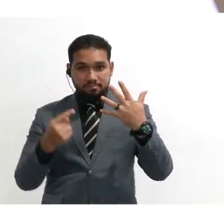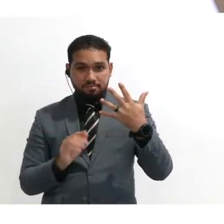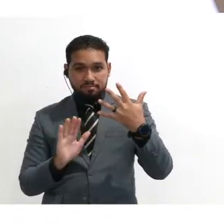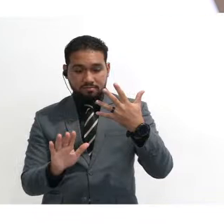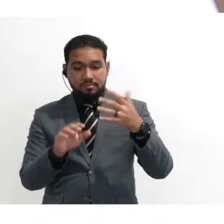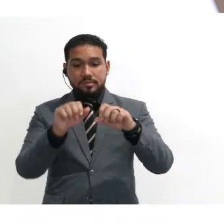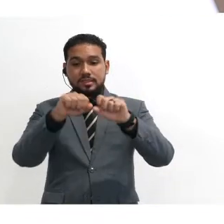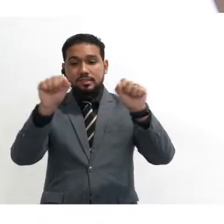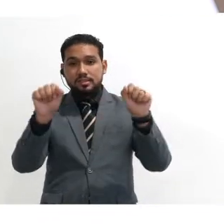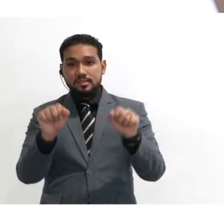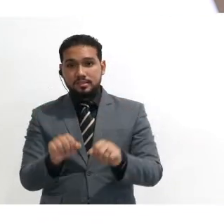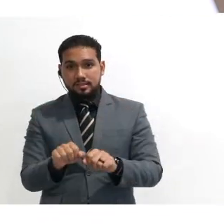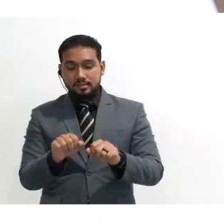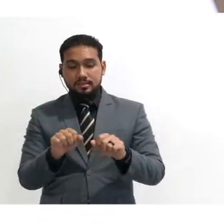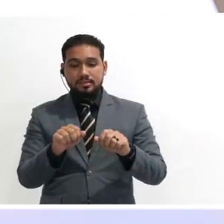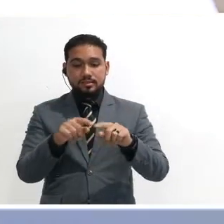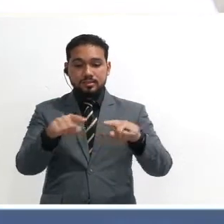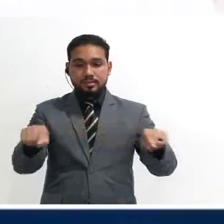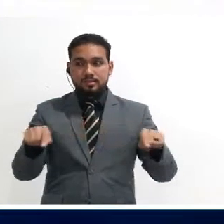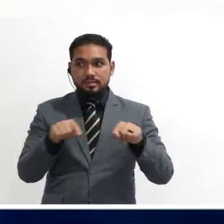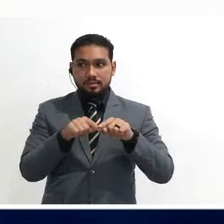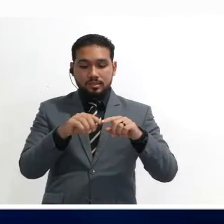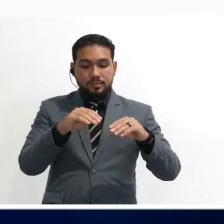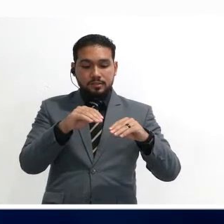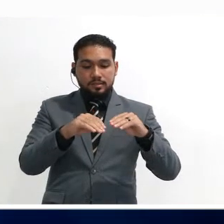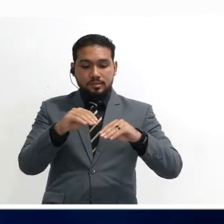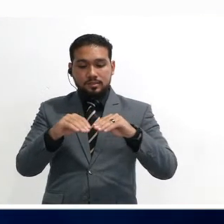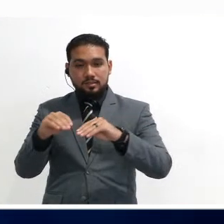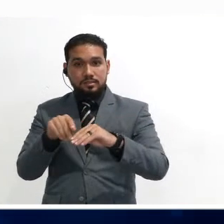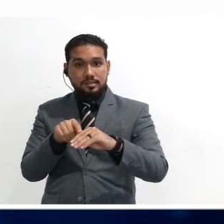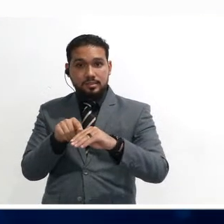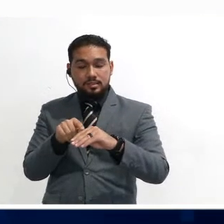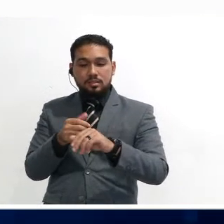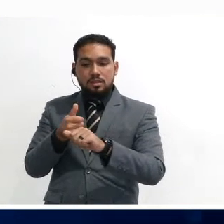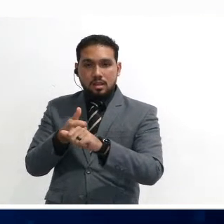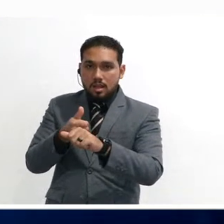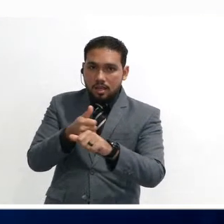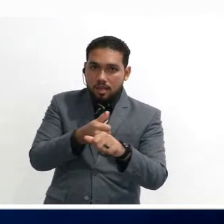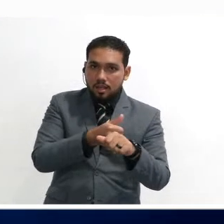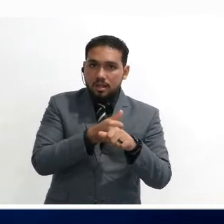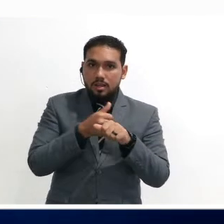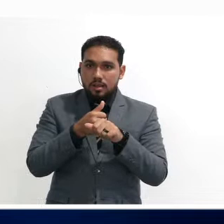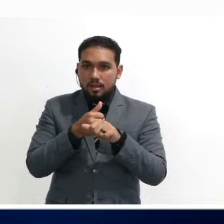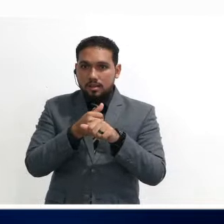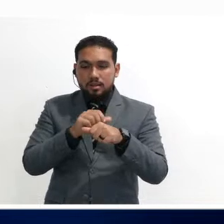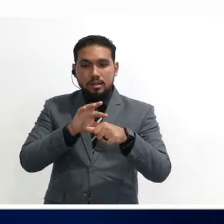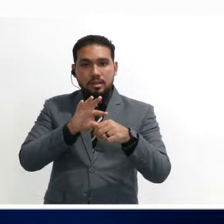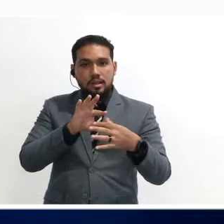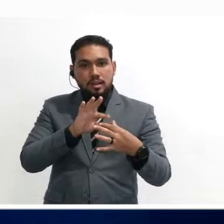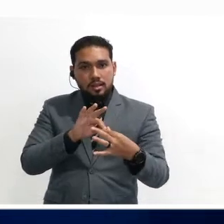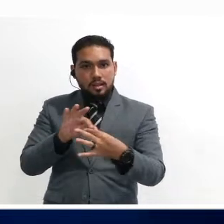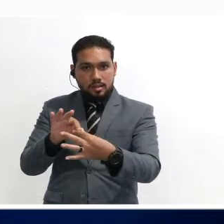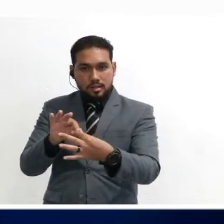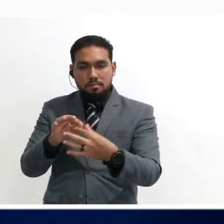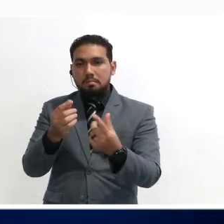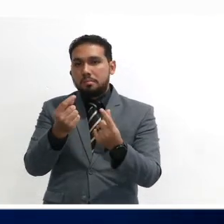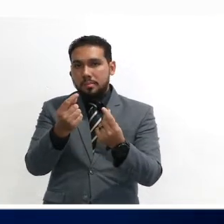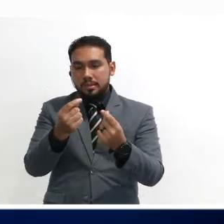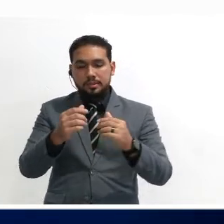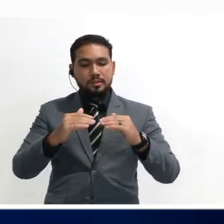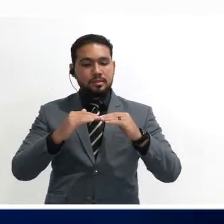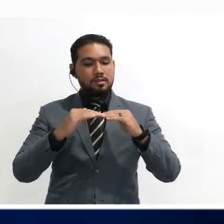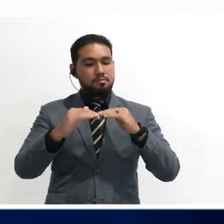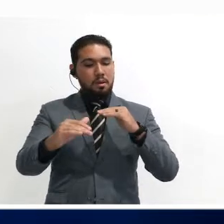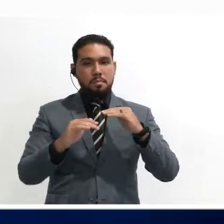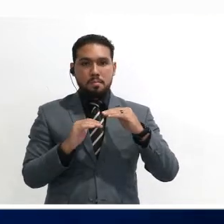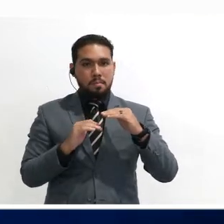package, and other things as needed. Other things could be surface mount components or filters or